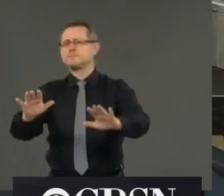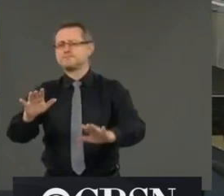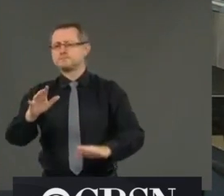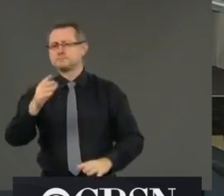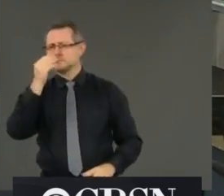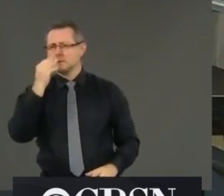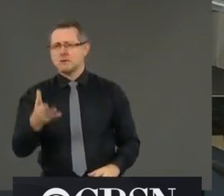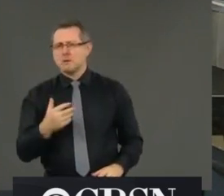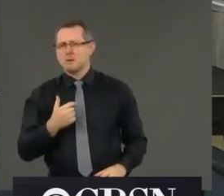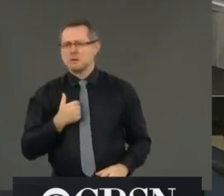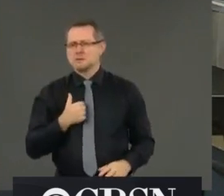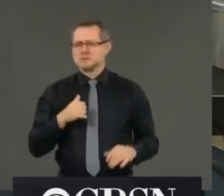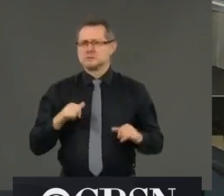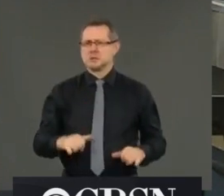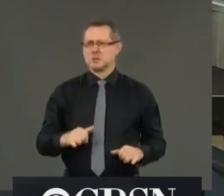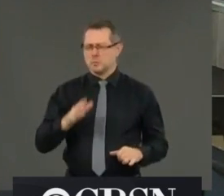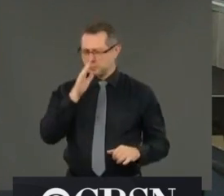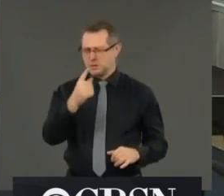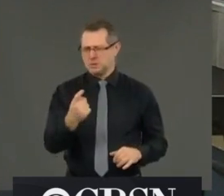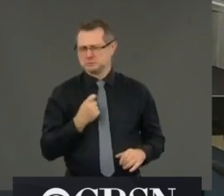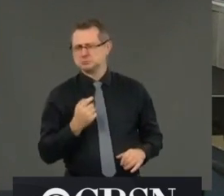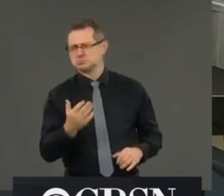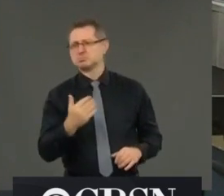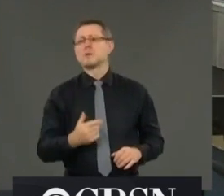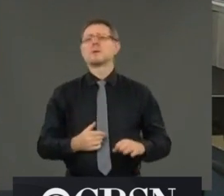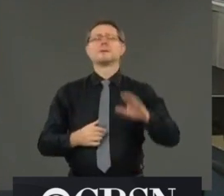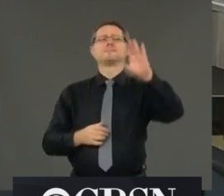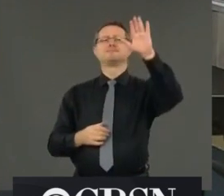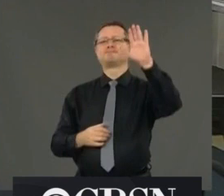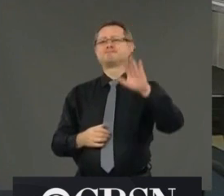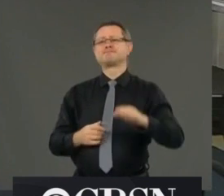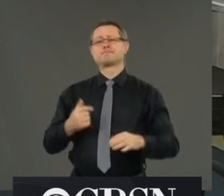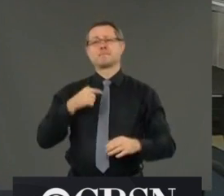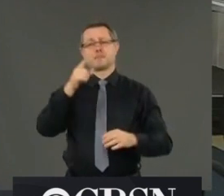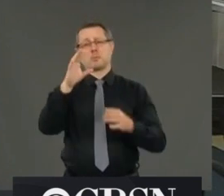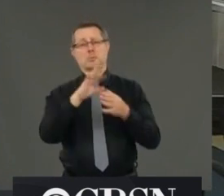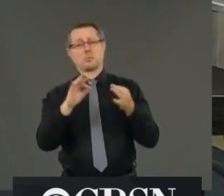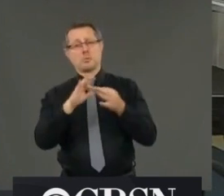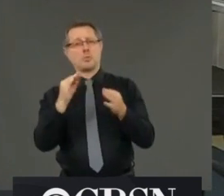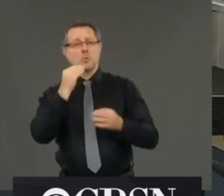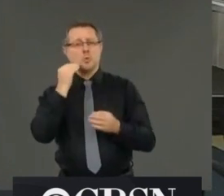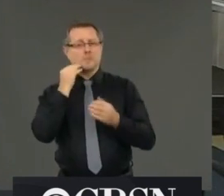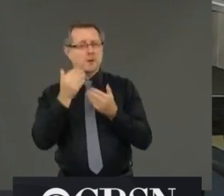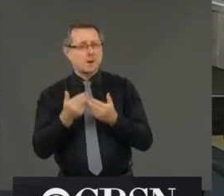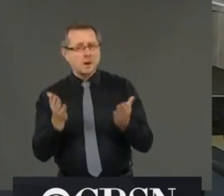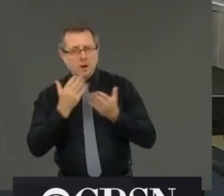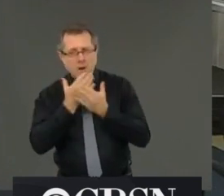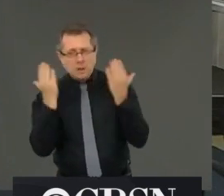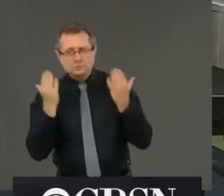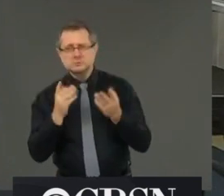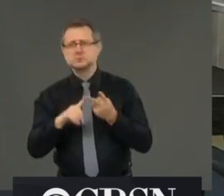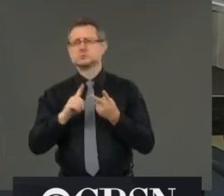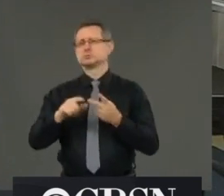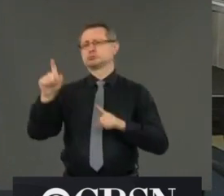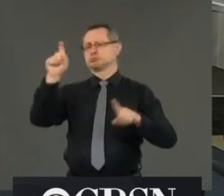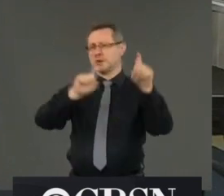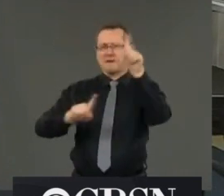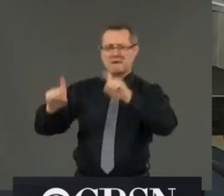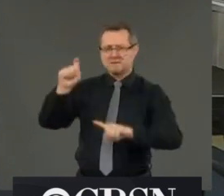crime, that the homelessness and the graffiti are keeping people who may have left for their summer homes or Connecticut or other